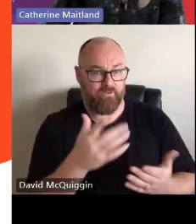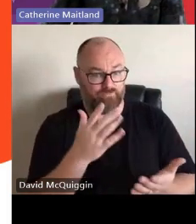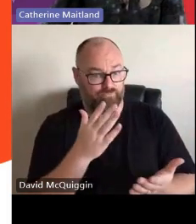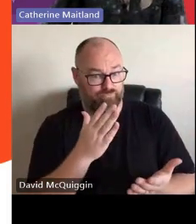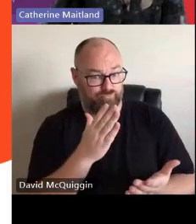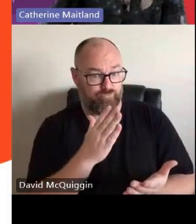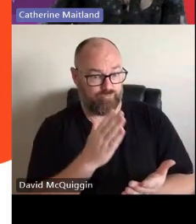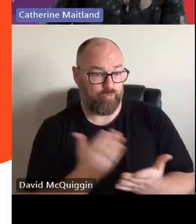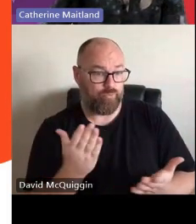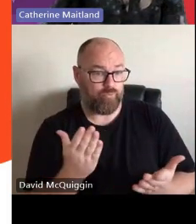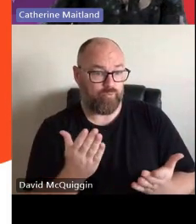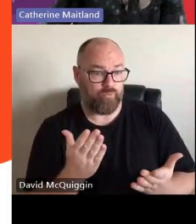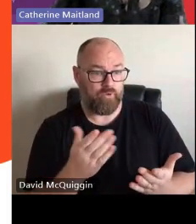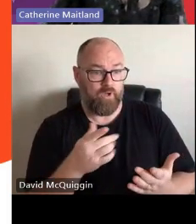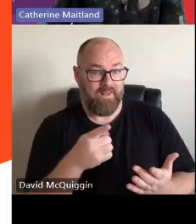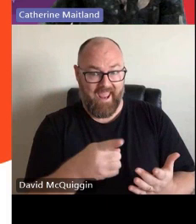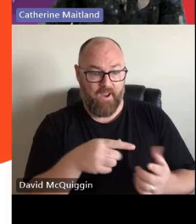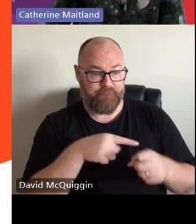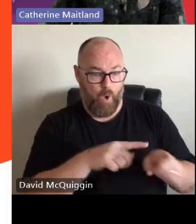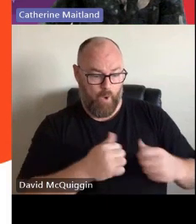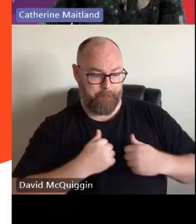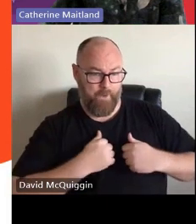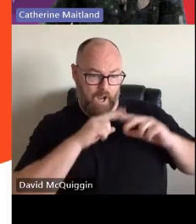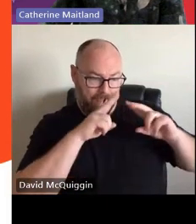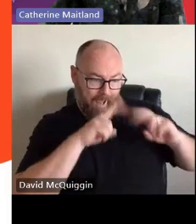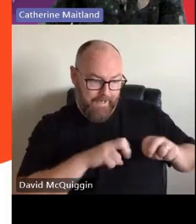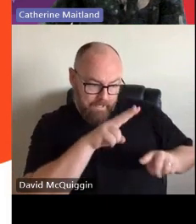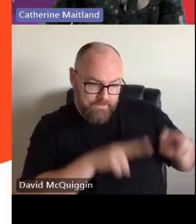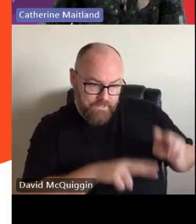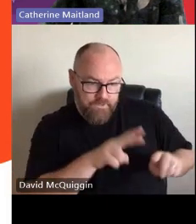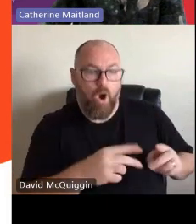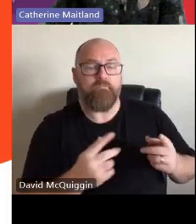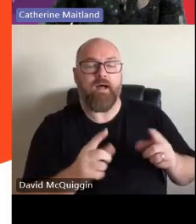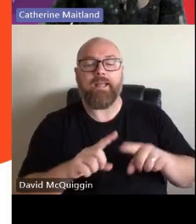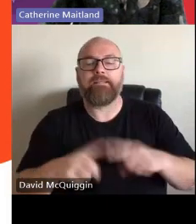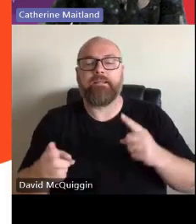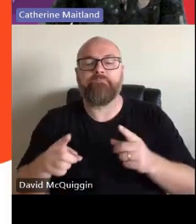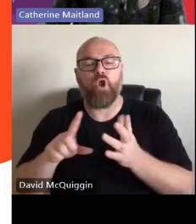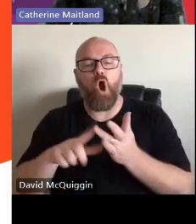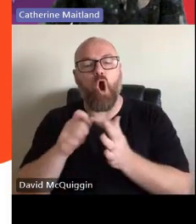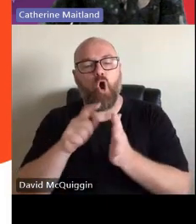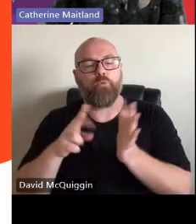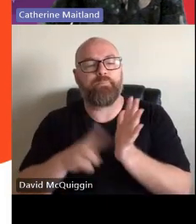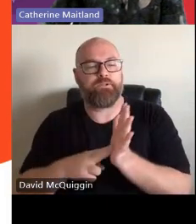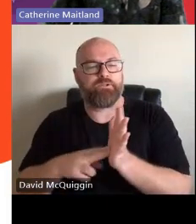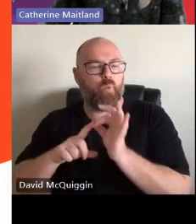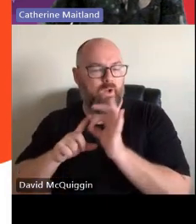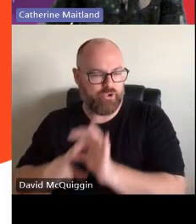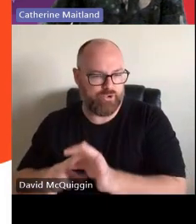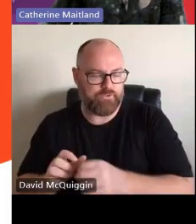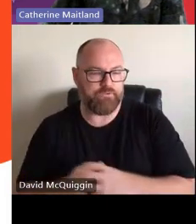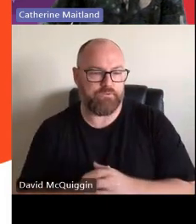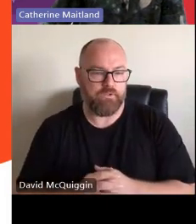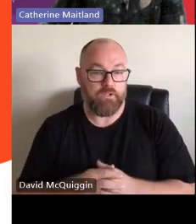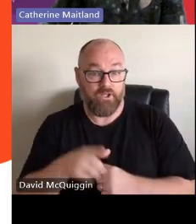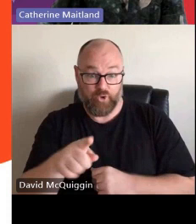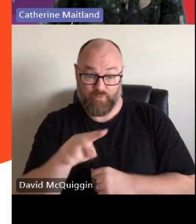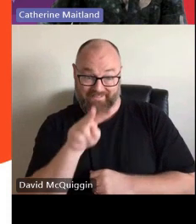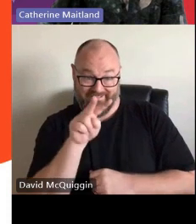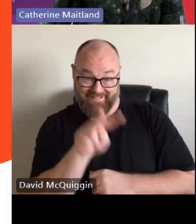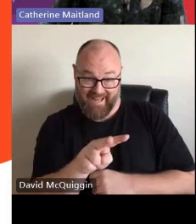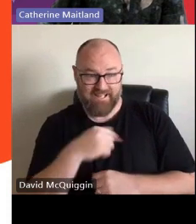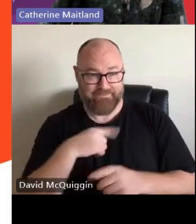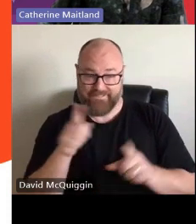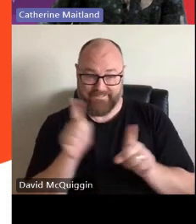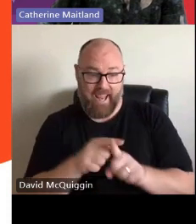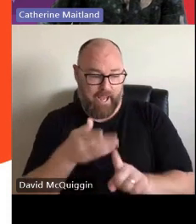based on my analysis of another open survey question. And as you can see, they echo the three